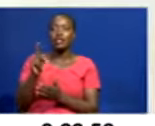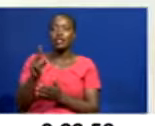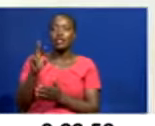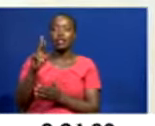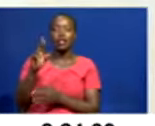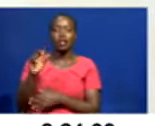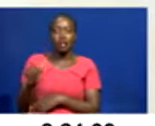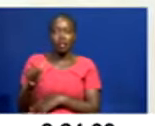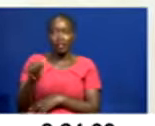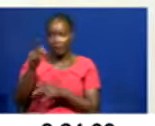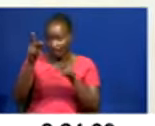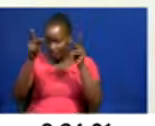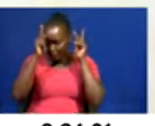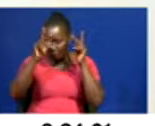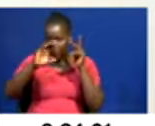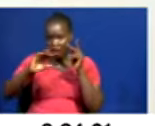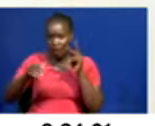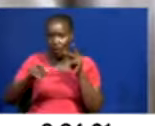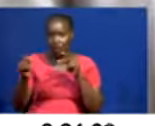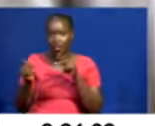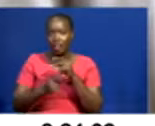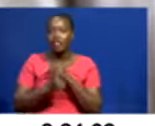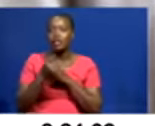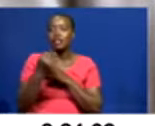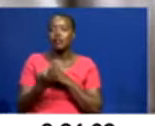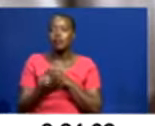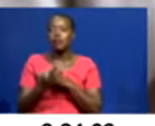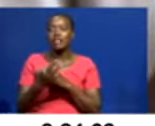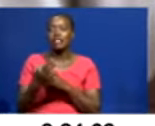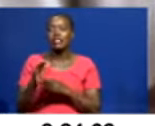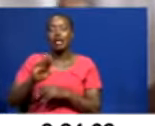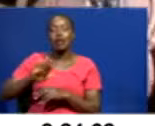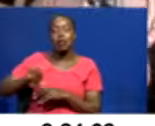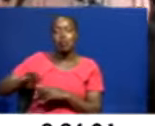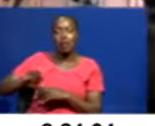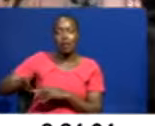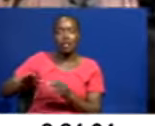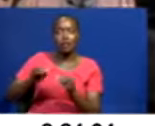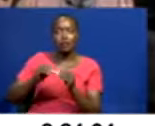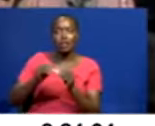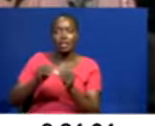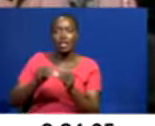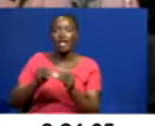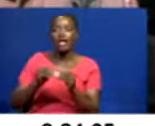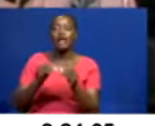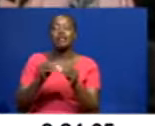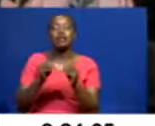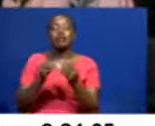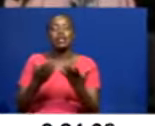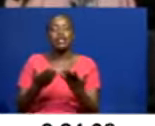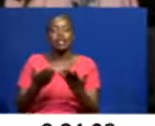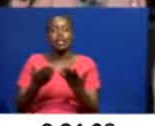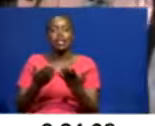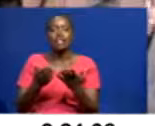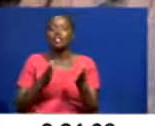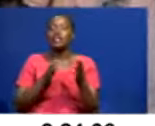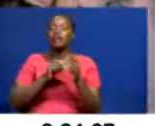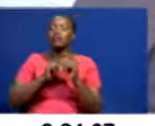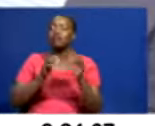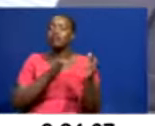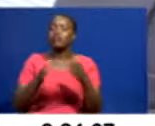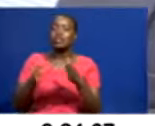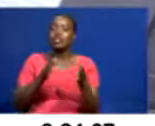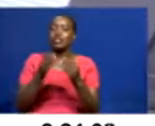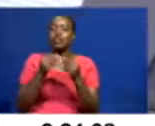County are demanding 3 months pension arrears. At a meeting in London Market, they threatened to take to the streets if the issue is not